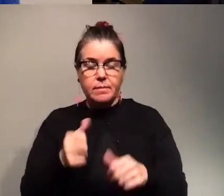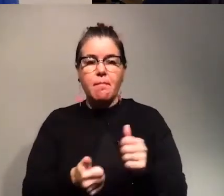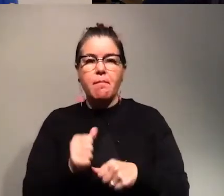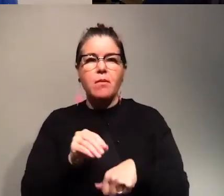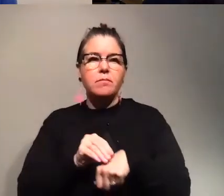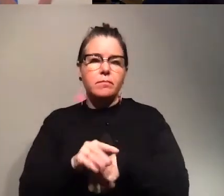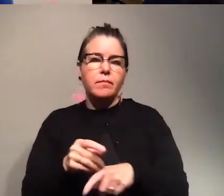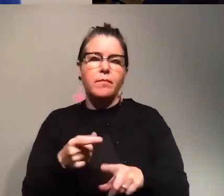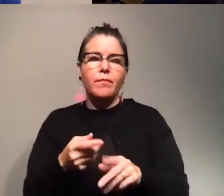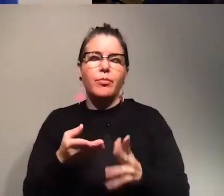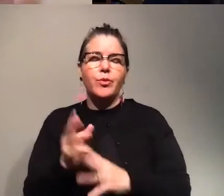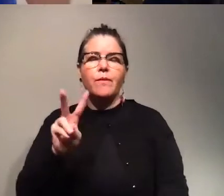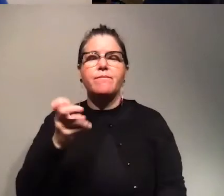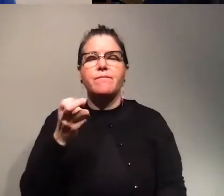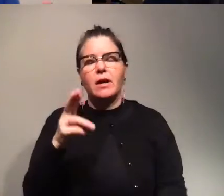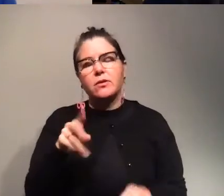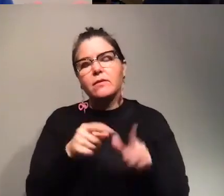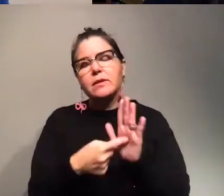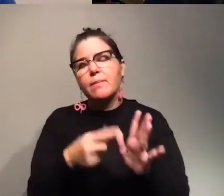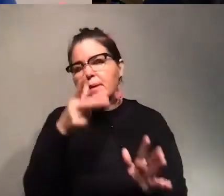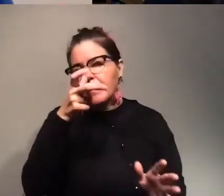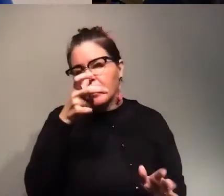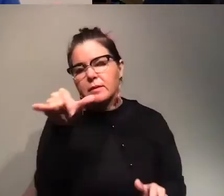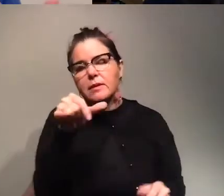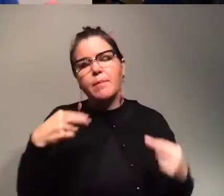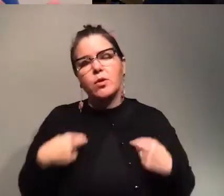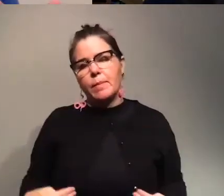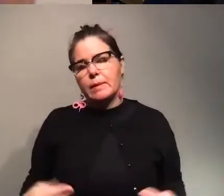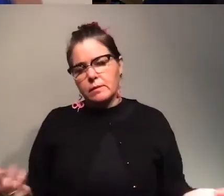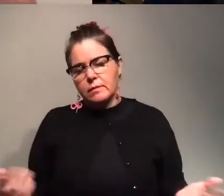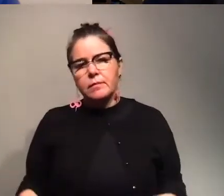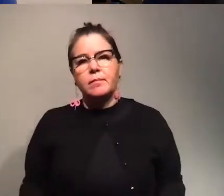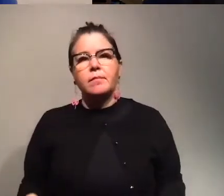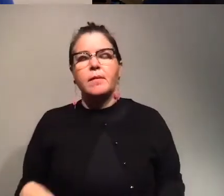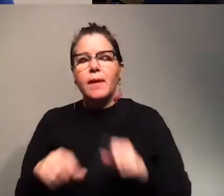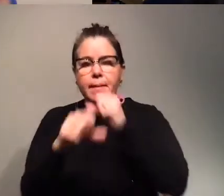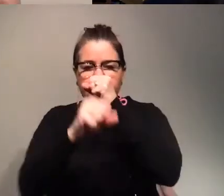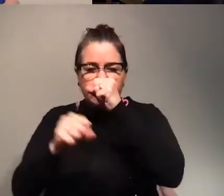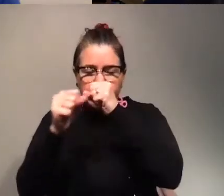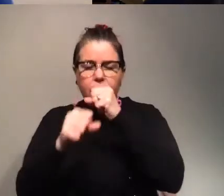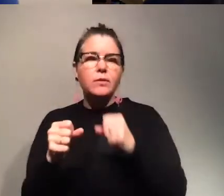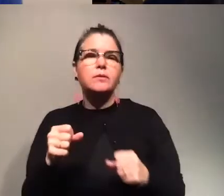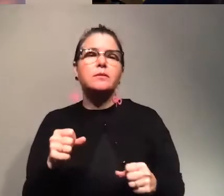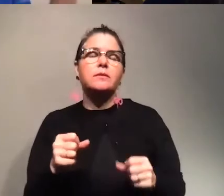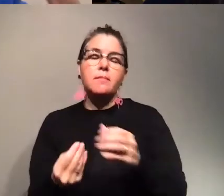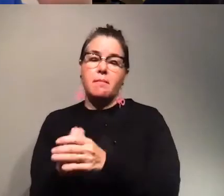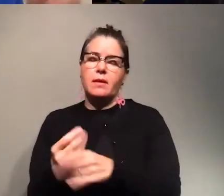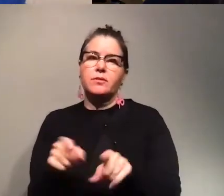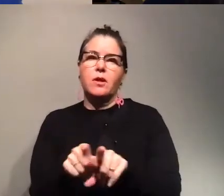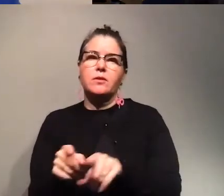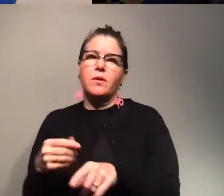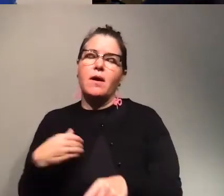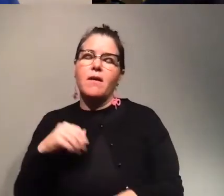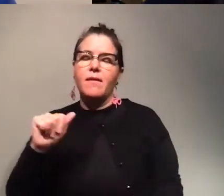vectors, like insects, just like humans, you know, that we have mosquito insects. Well, in plants, also have a tooth